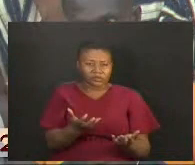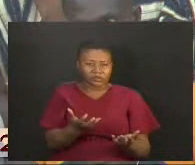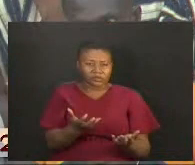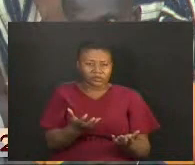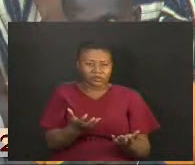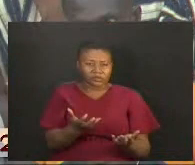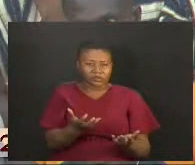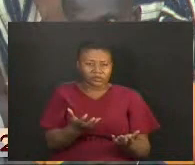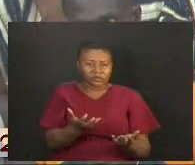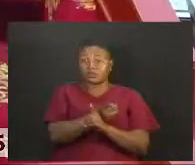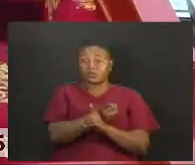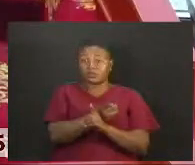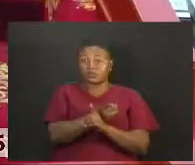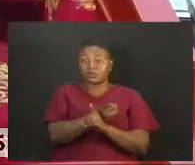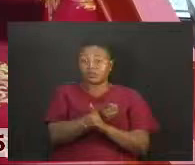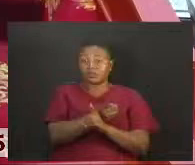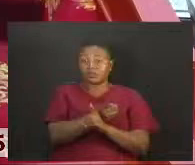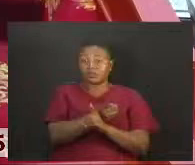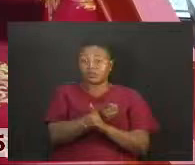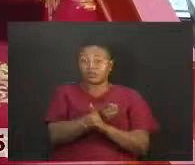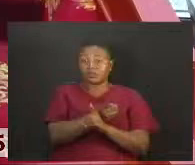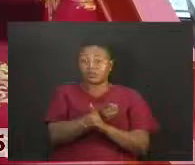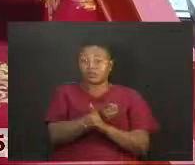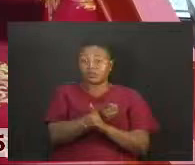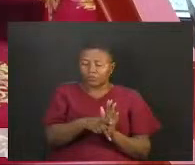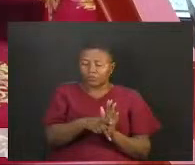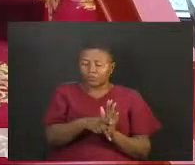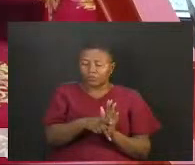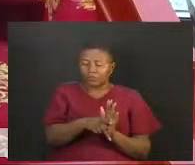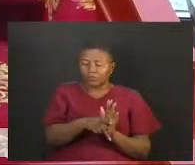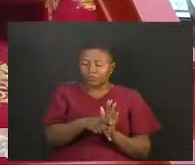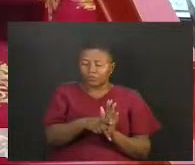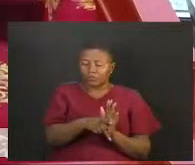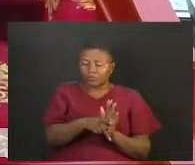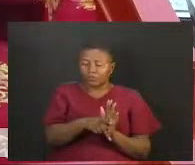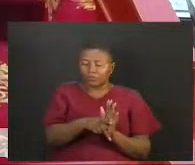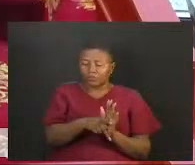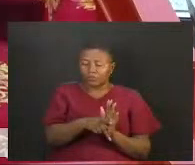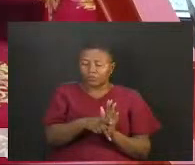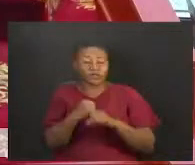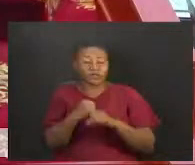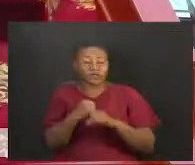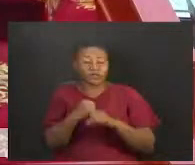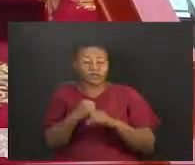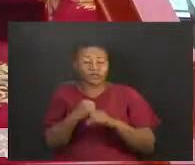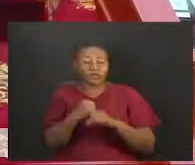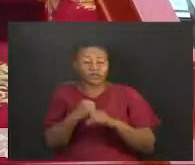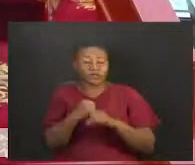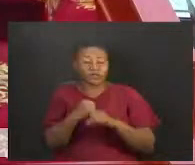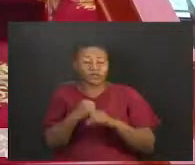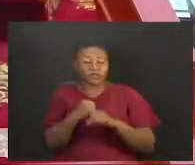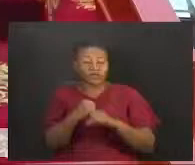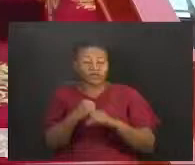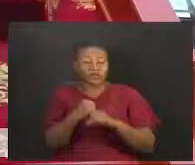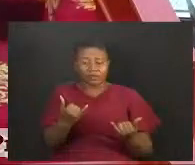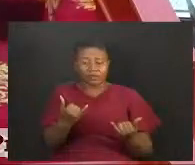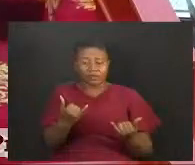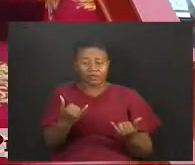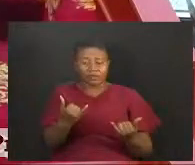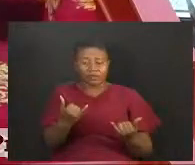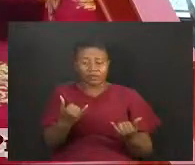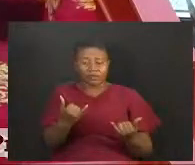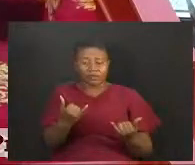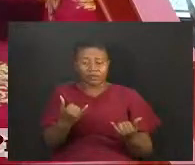democratic principles we tirelessly fought for are being held. Our democracy has